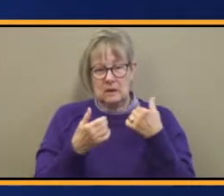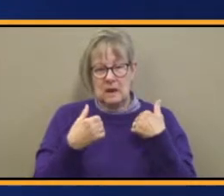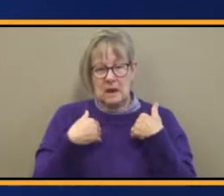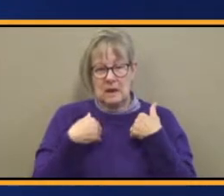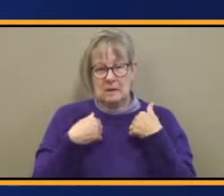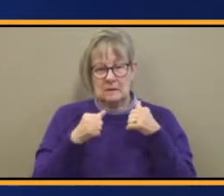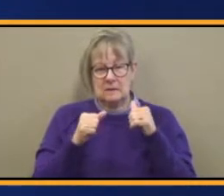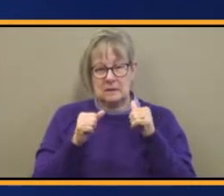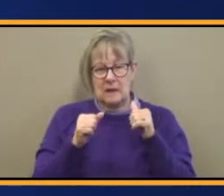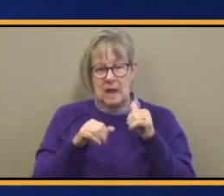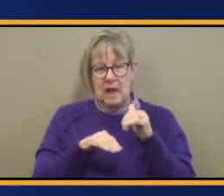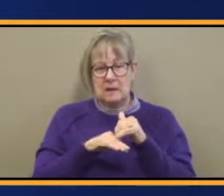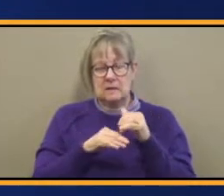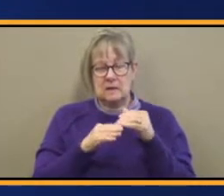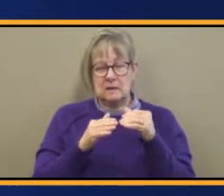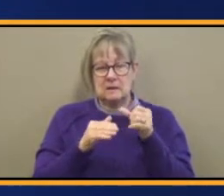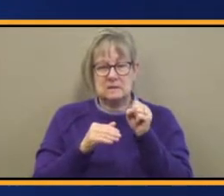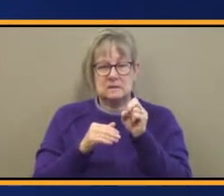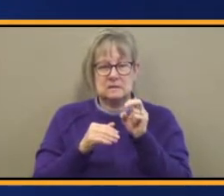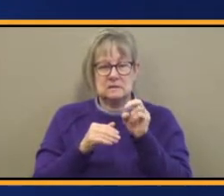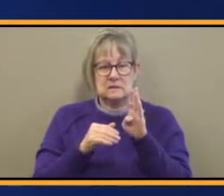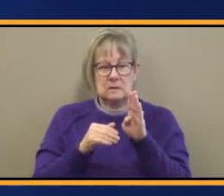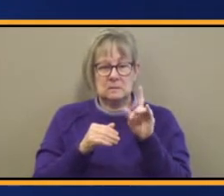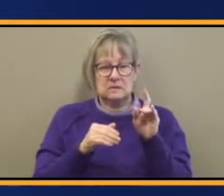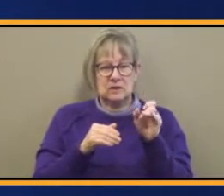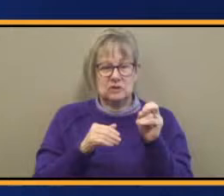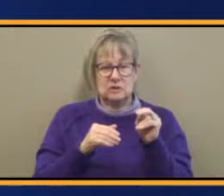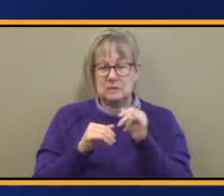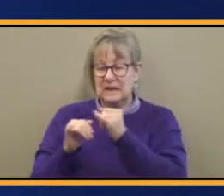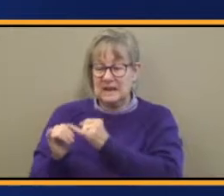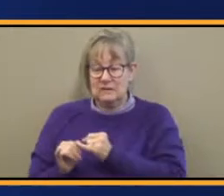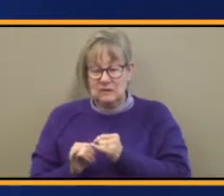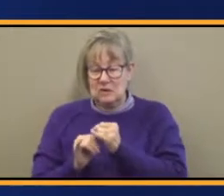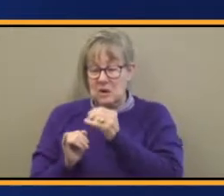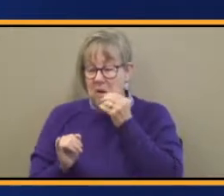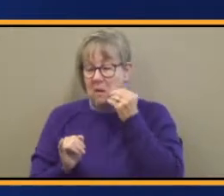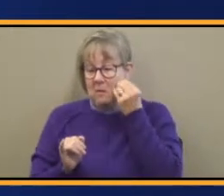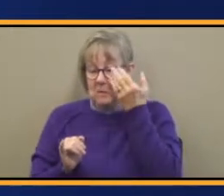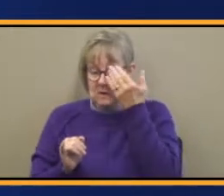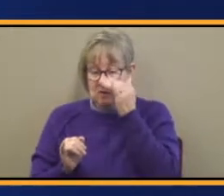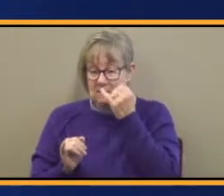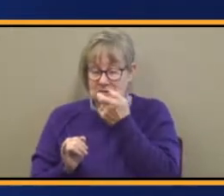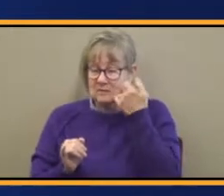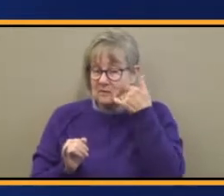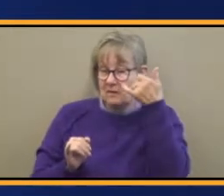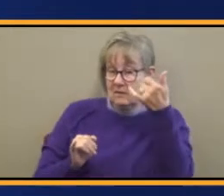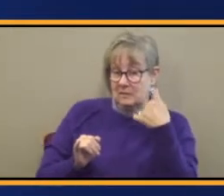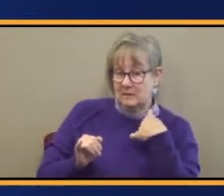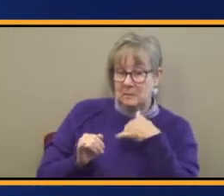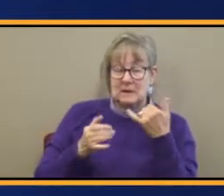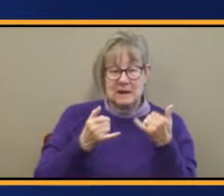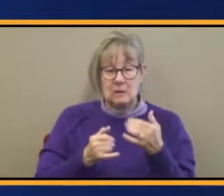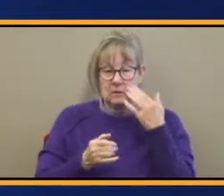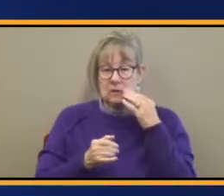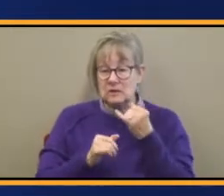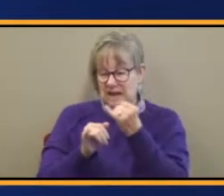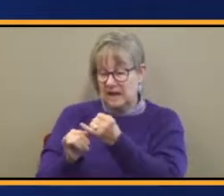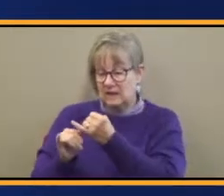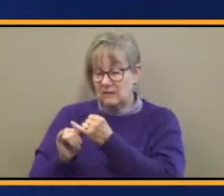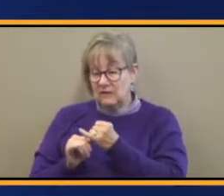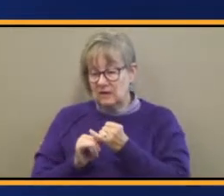down to the substation level. So your individual home, we did not know unless you gave us a call. Whereas now, we know down to the individual meter who's out, who's